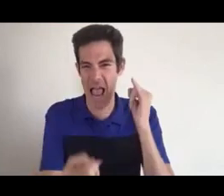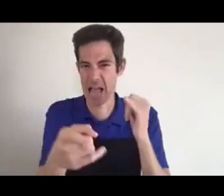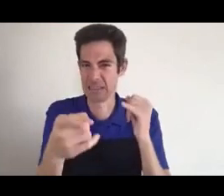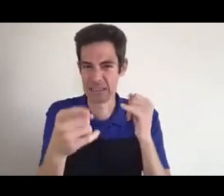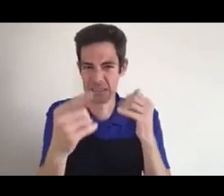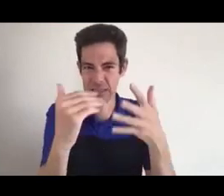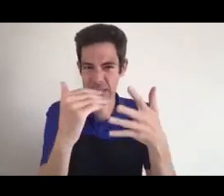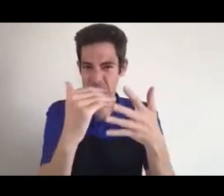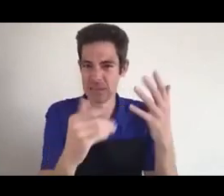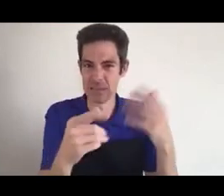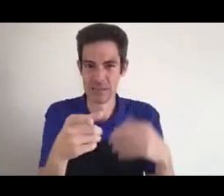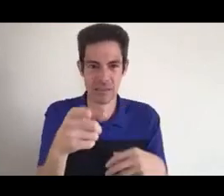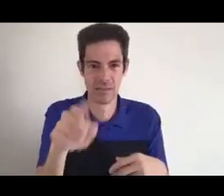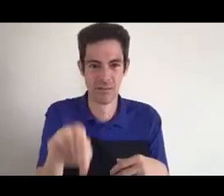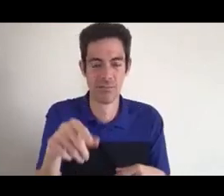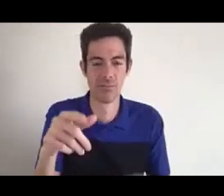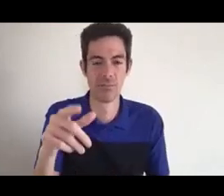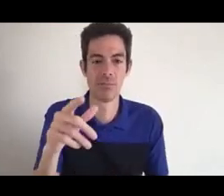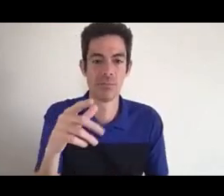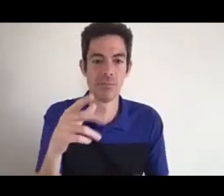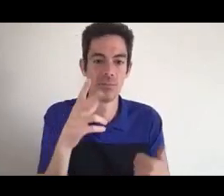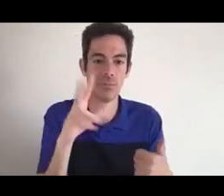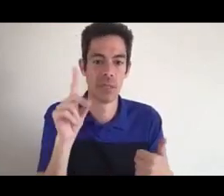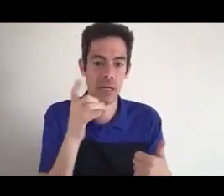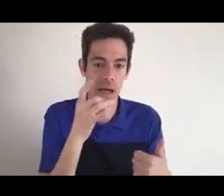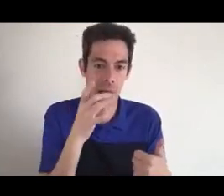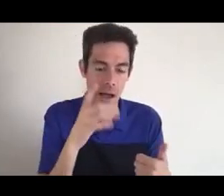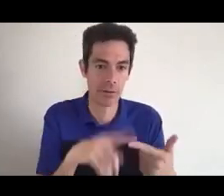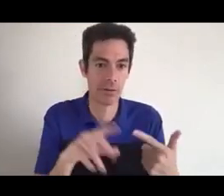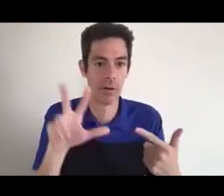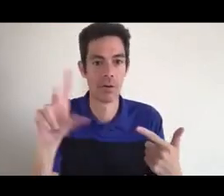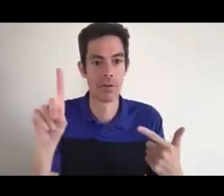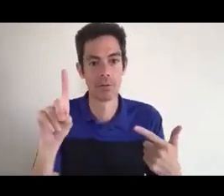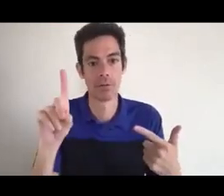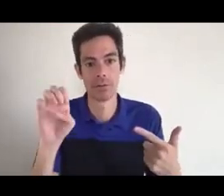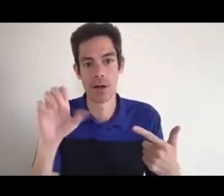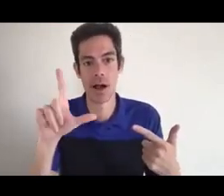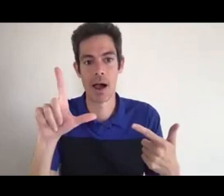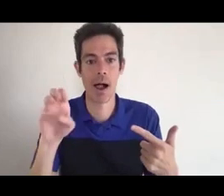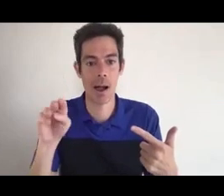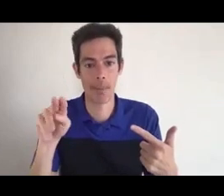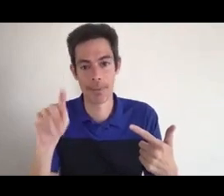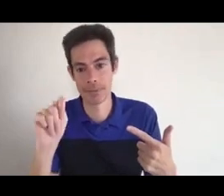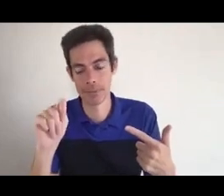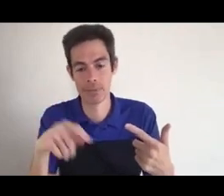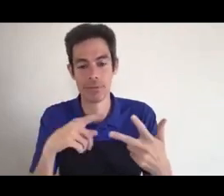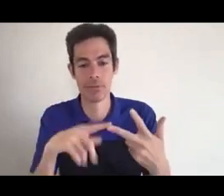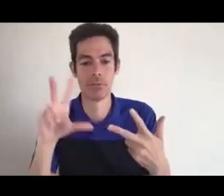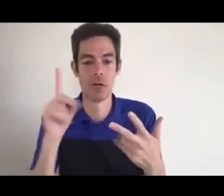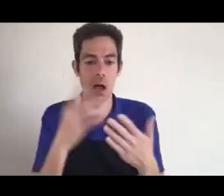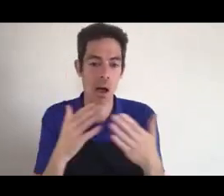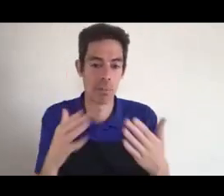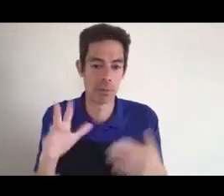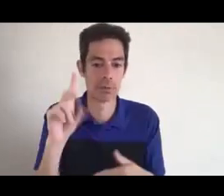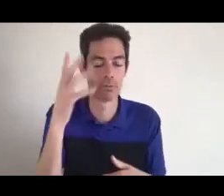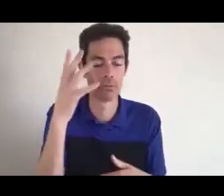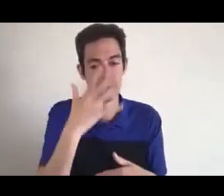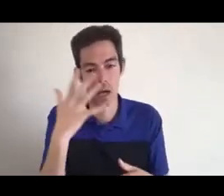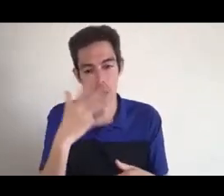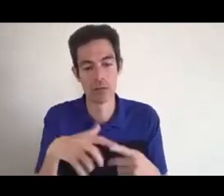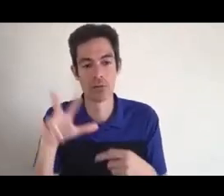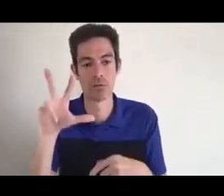So I'm going to go through these last couple of things here on the list. So 3D lights,